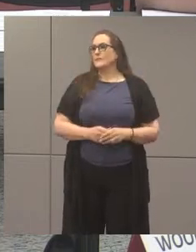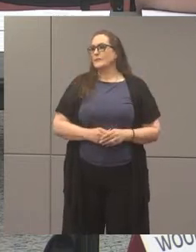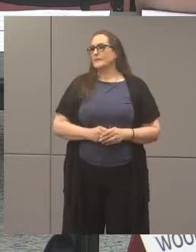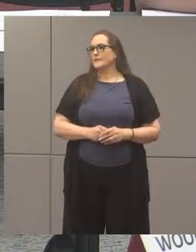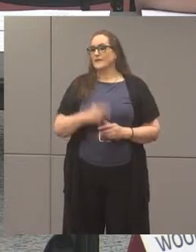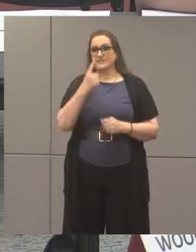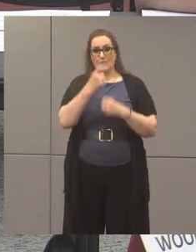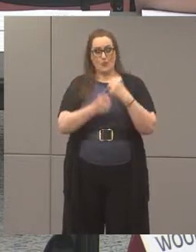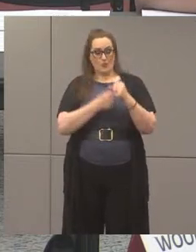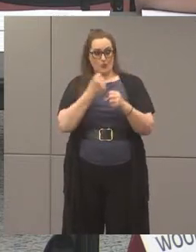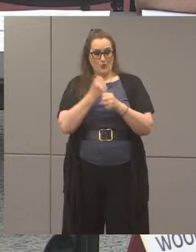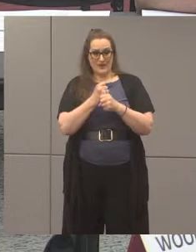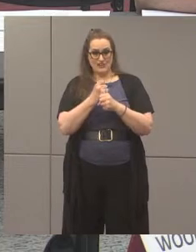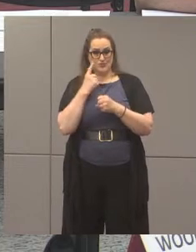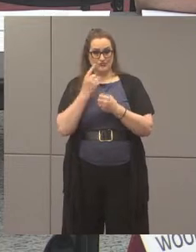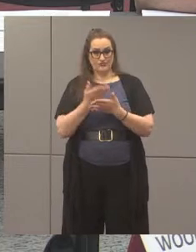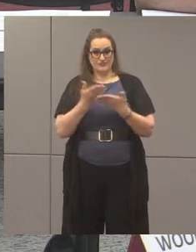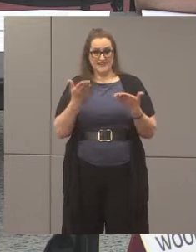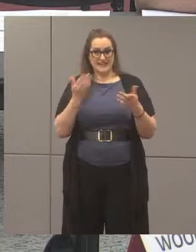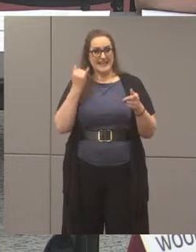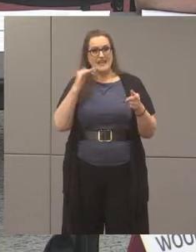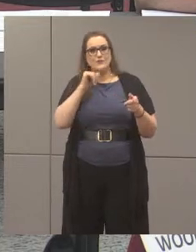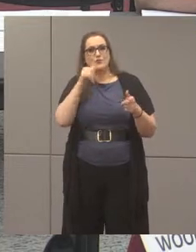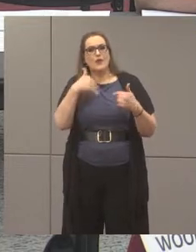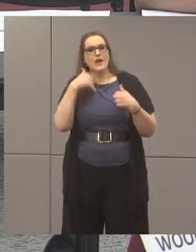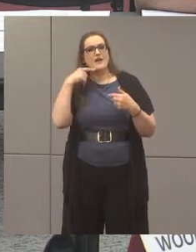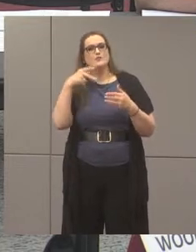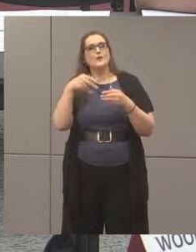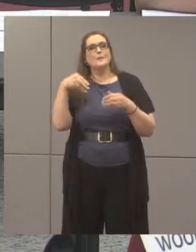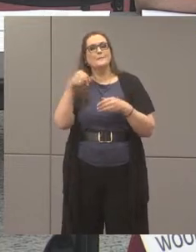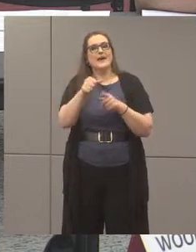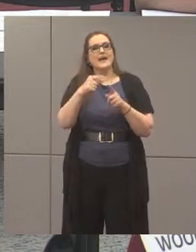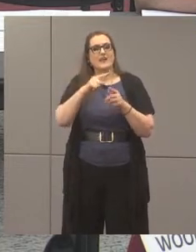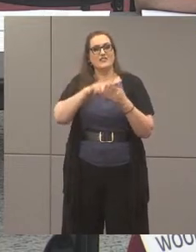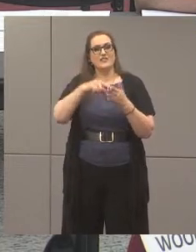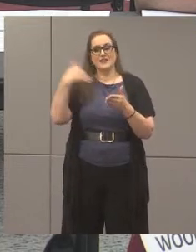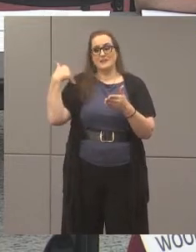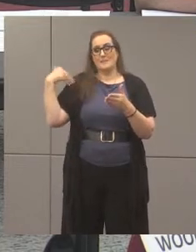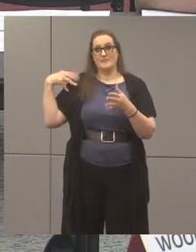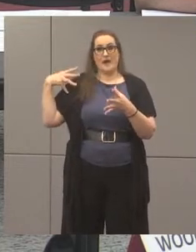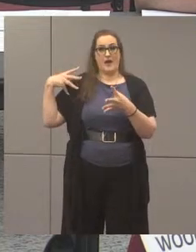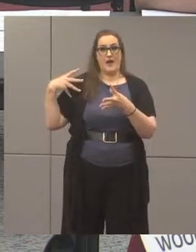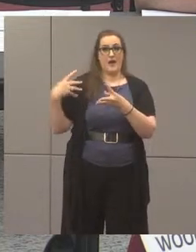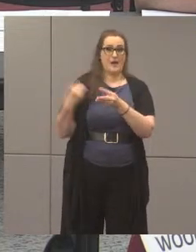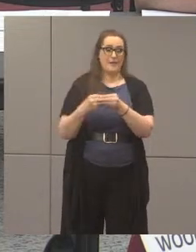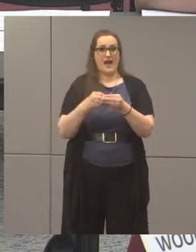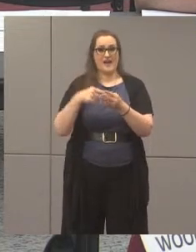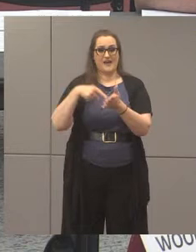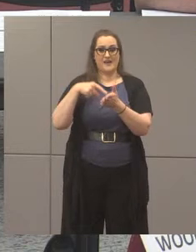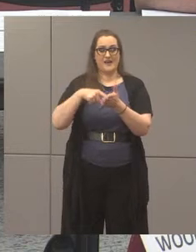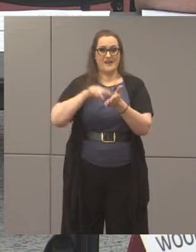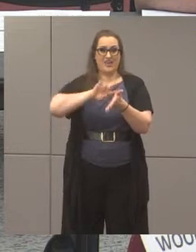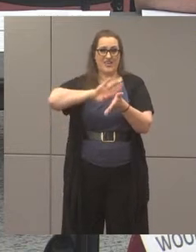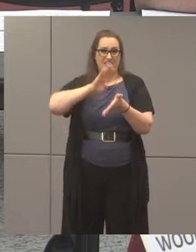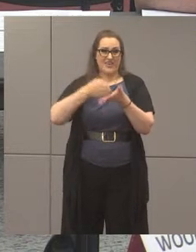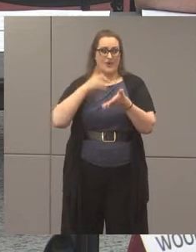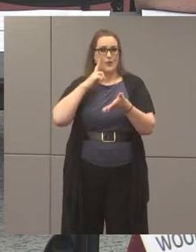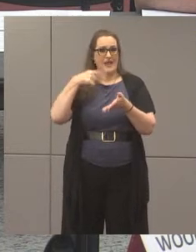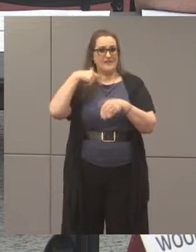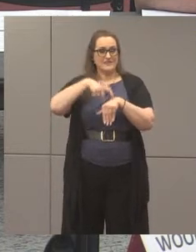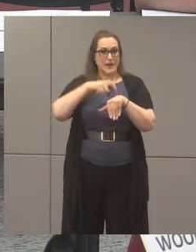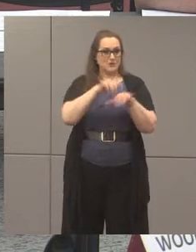1 year thing, if we don't have to pay the arrearage, and we have the time to do the audit that we need to